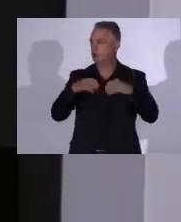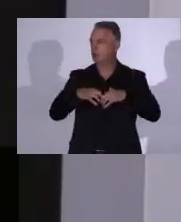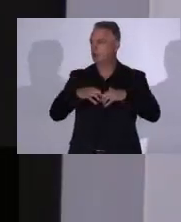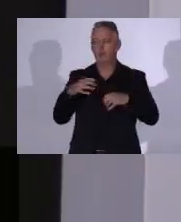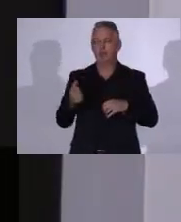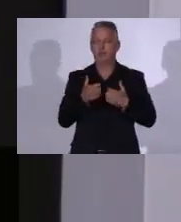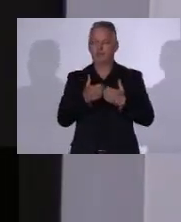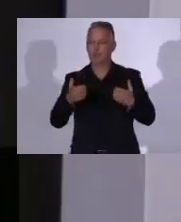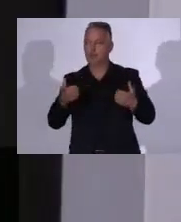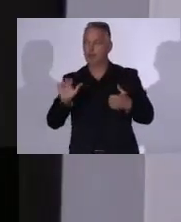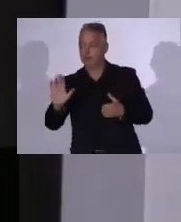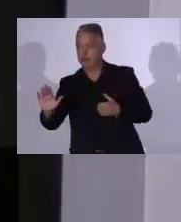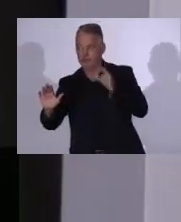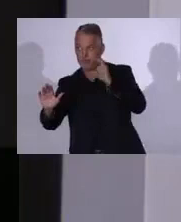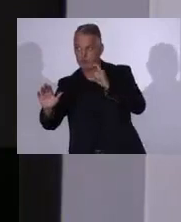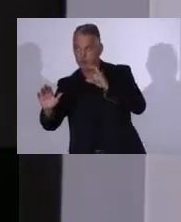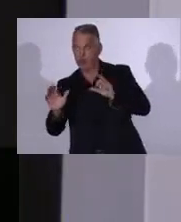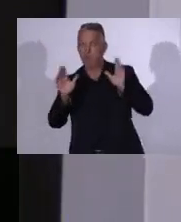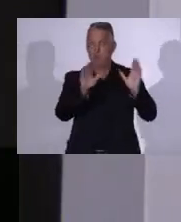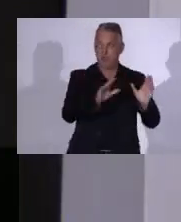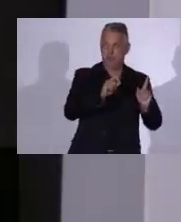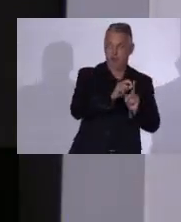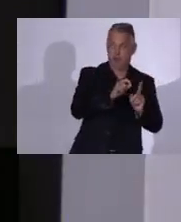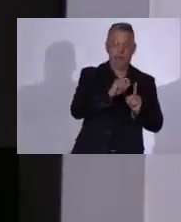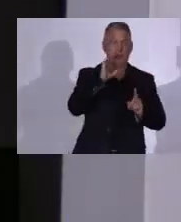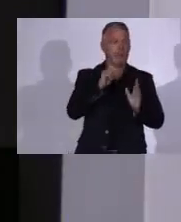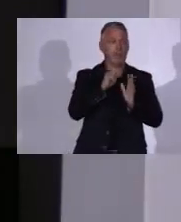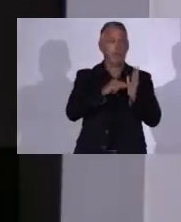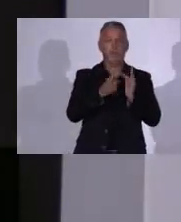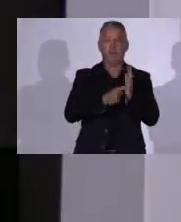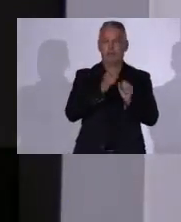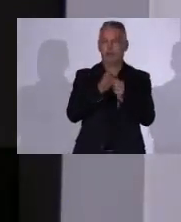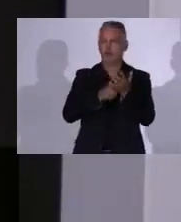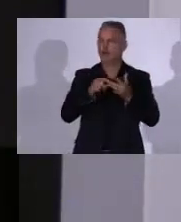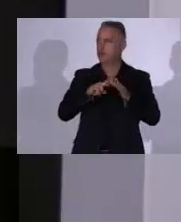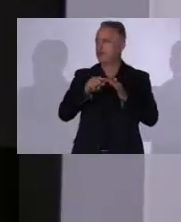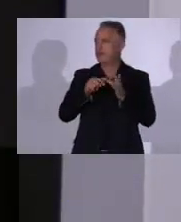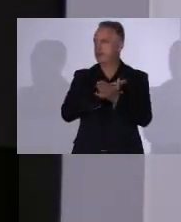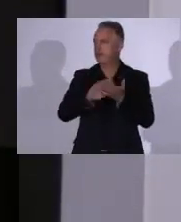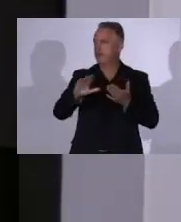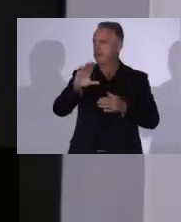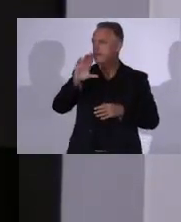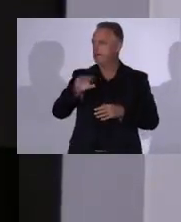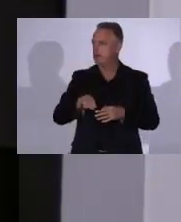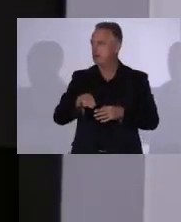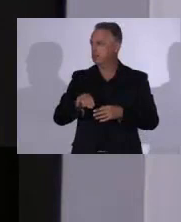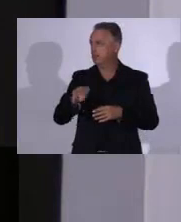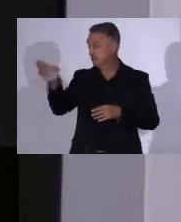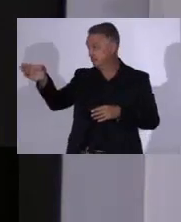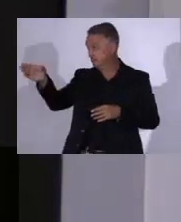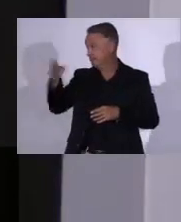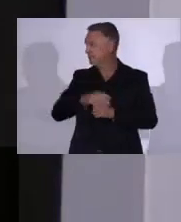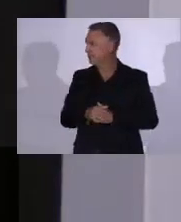separate. But we'll welcome up Pete Griffiths from the Australian Camps Association while that loads up. Come on up,